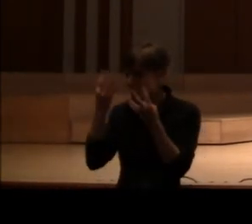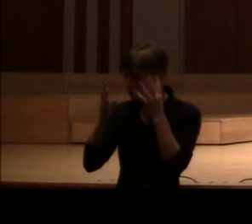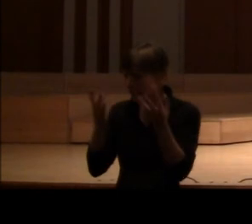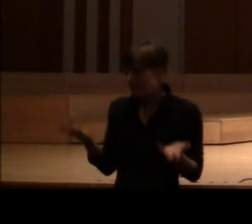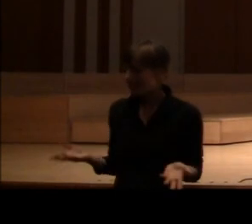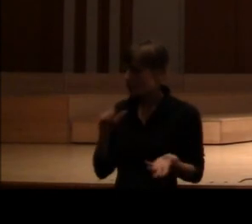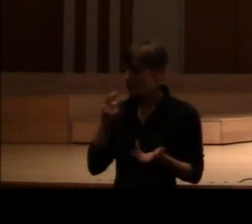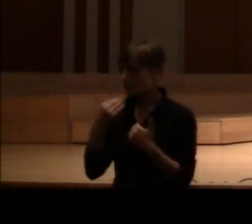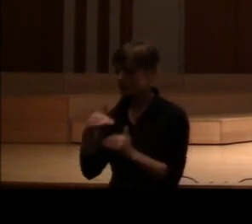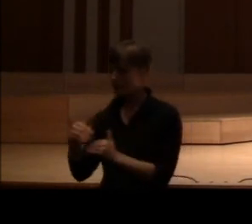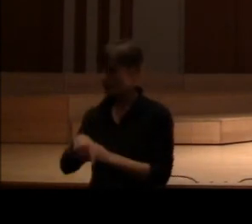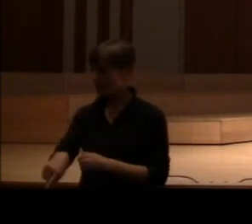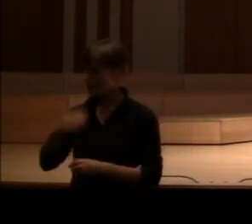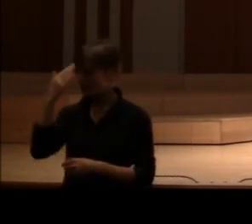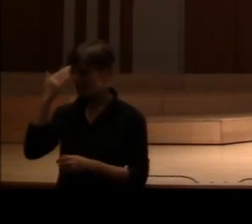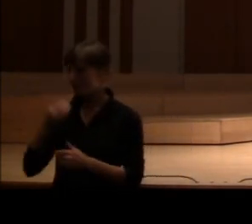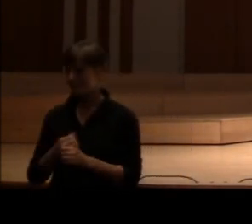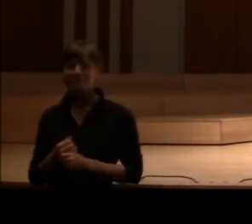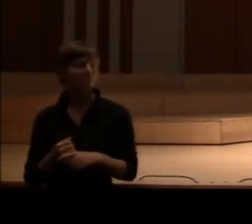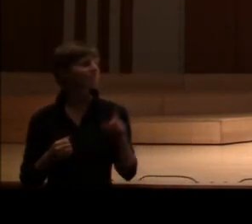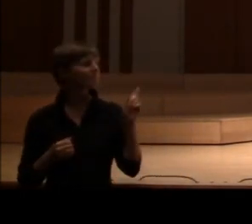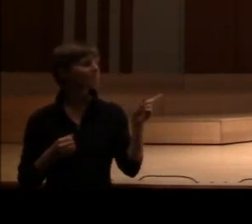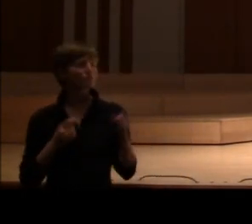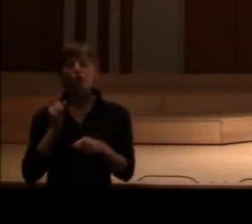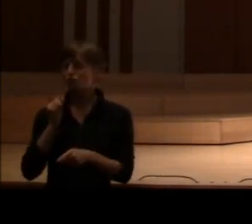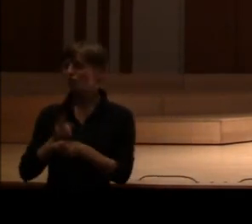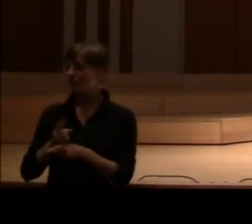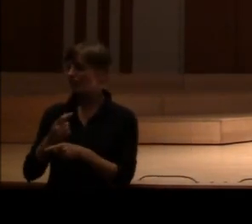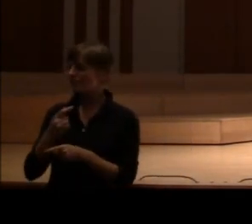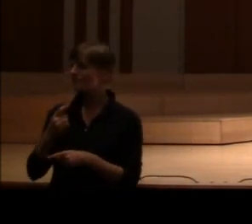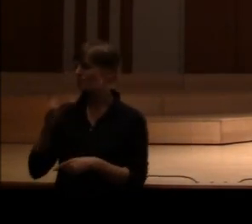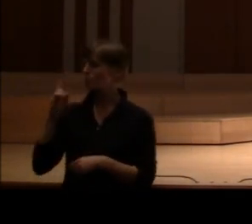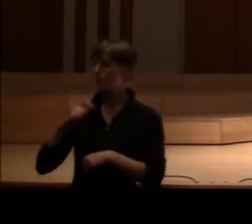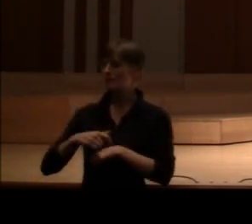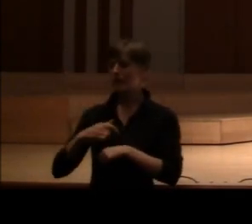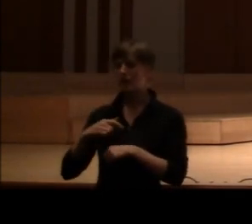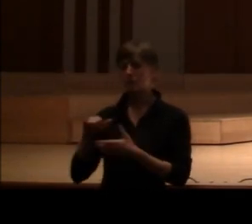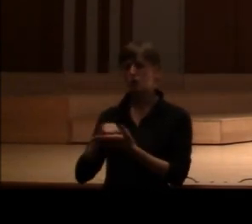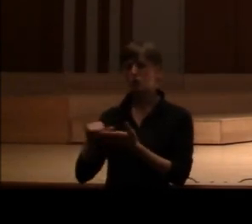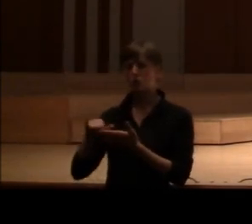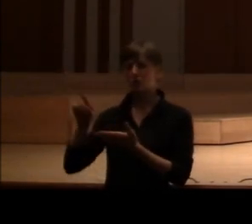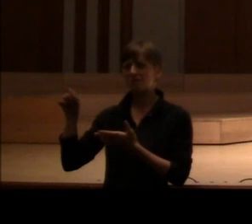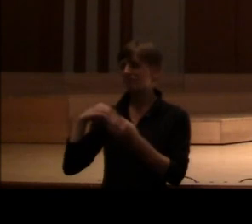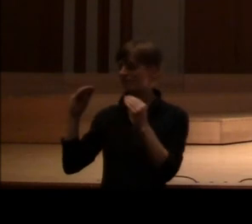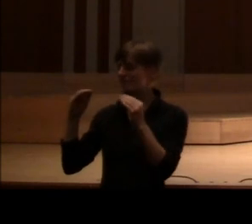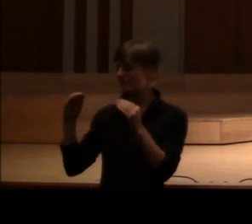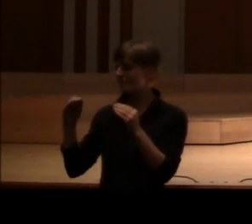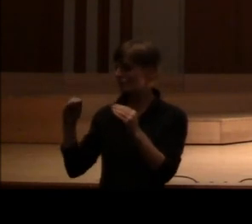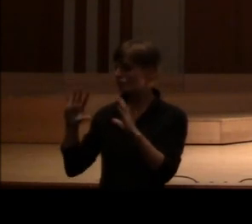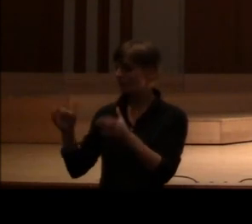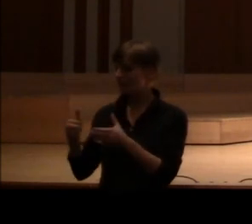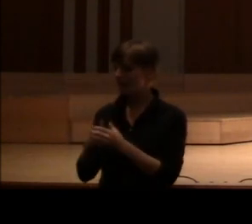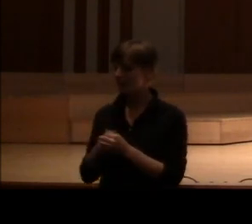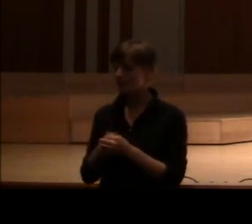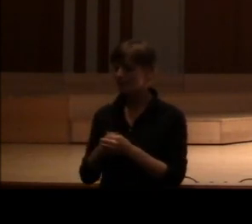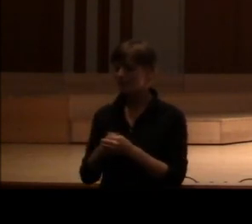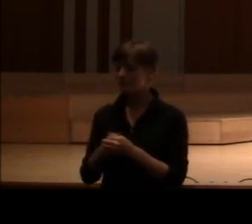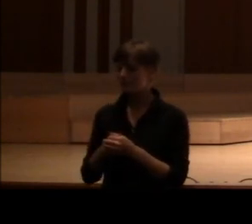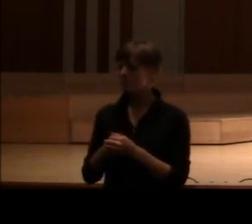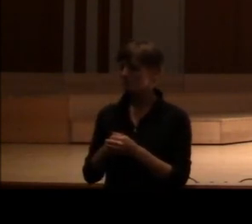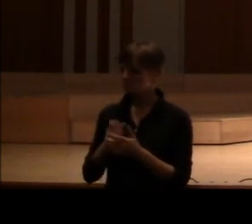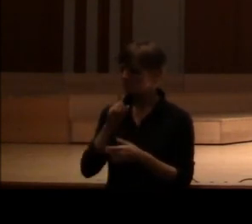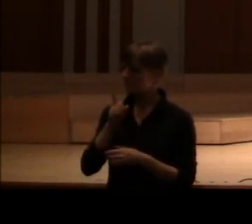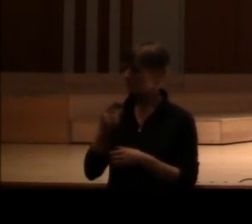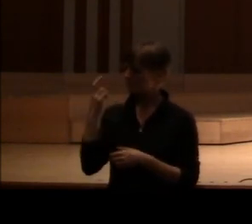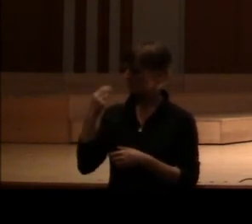And later. Right. Yes. Definitely. Now, I experienced one of that. I was teaching this class, I think it was in New York State a while ago, and I found myself getting a